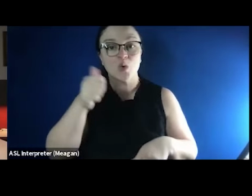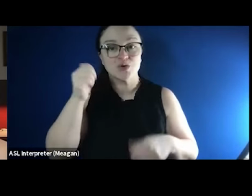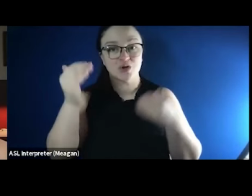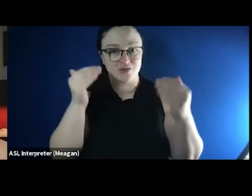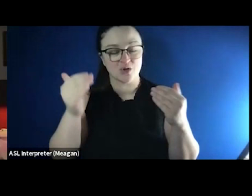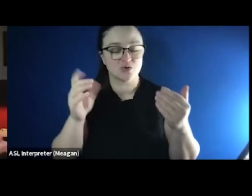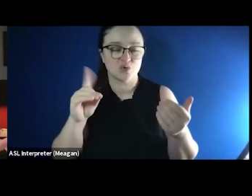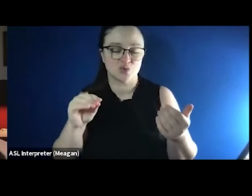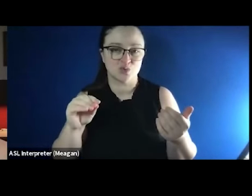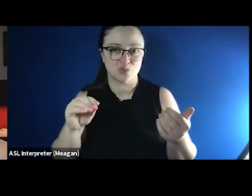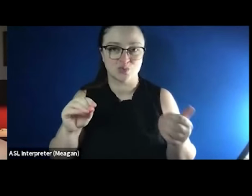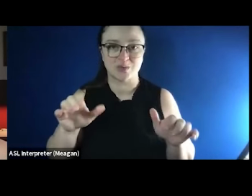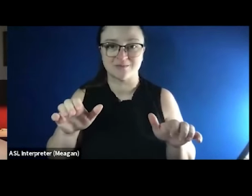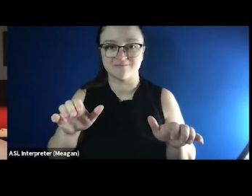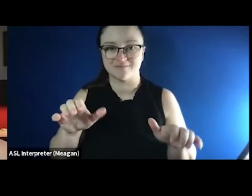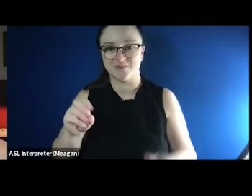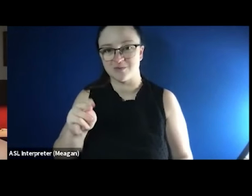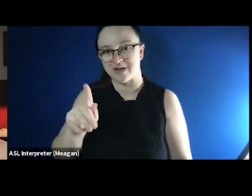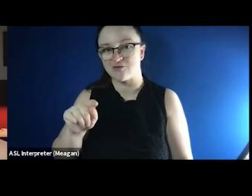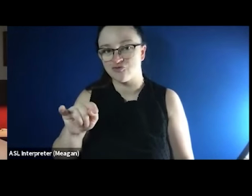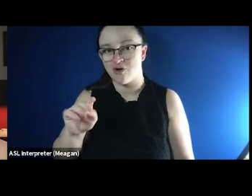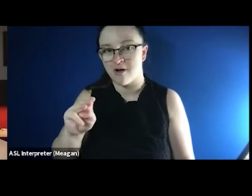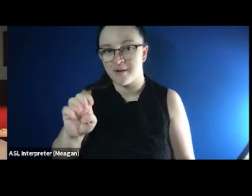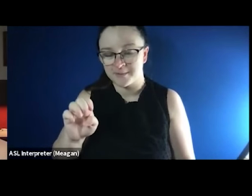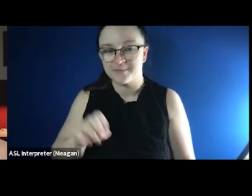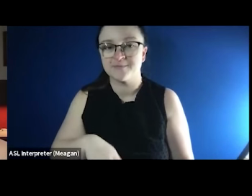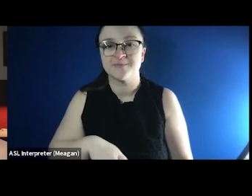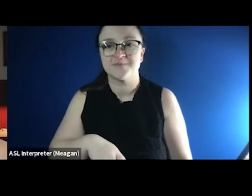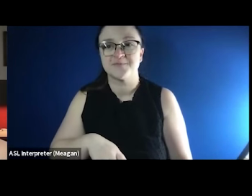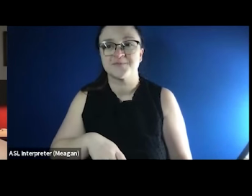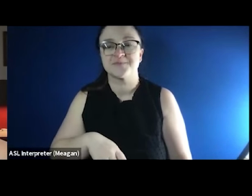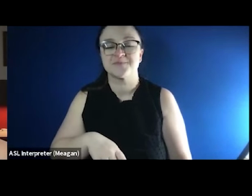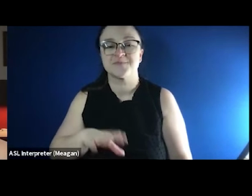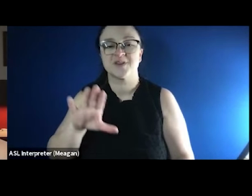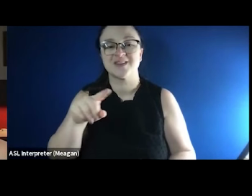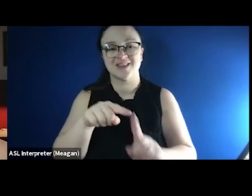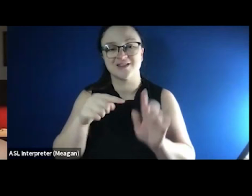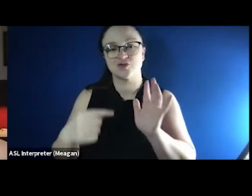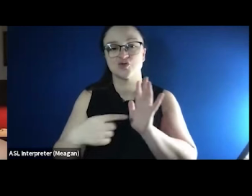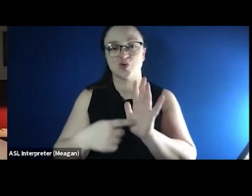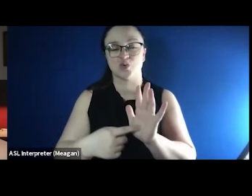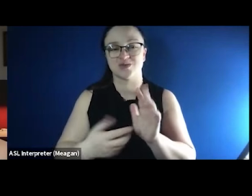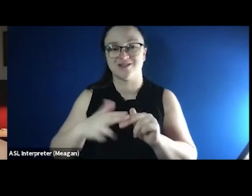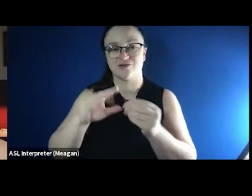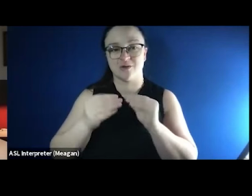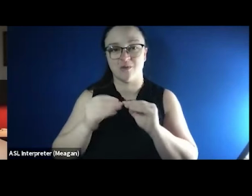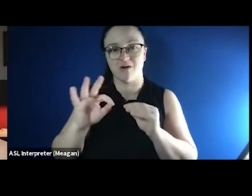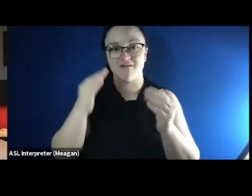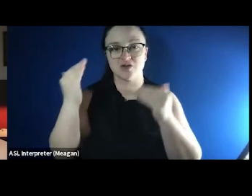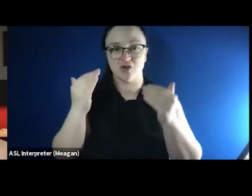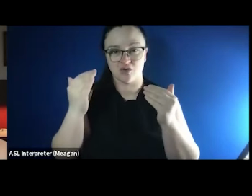arrested. This chart from Prison Policy Initiative showcases an increased proportion of older adults arrested in 2021 compared